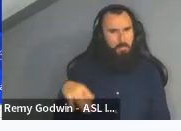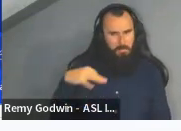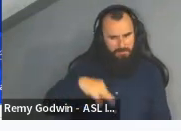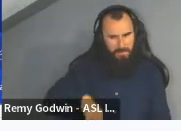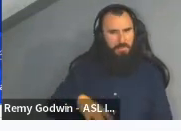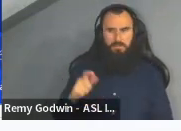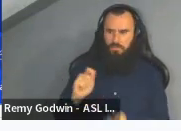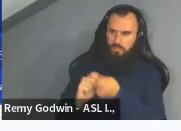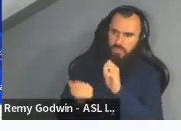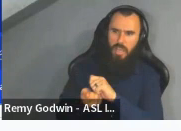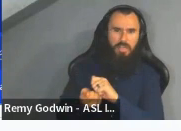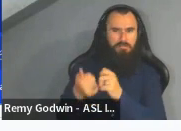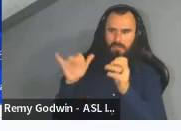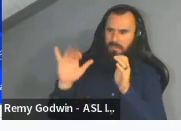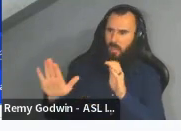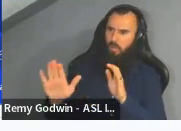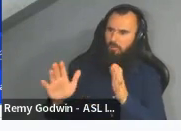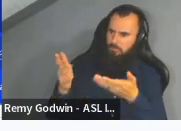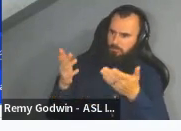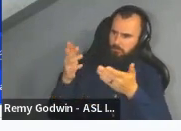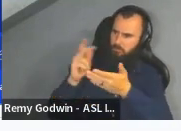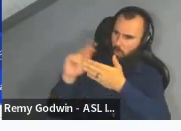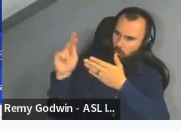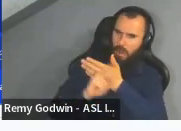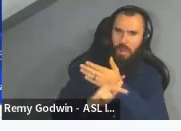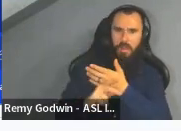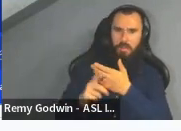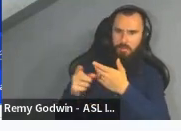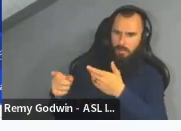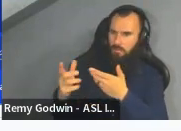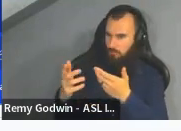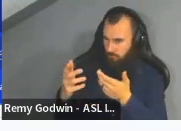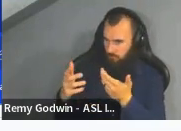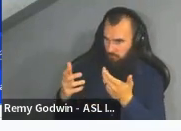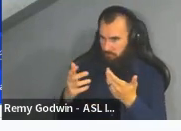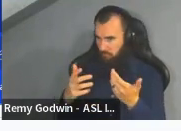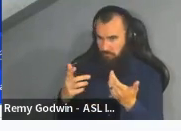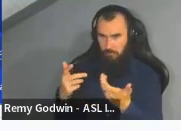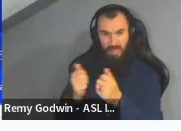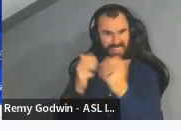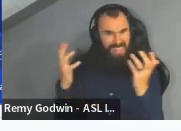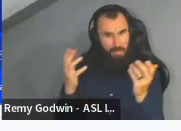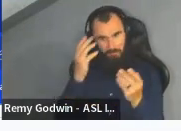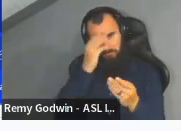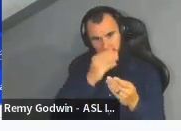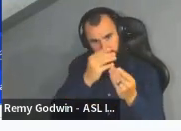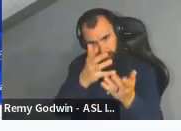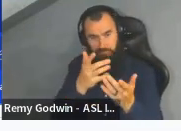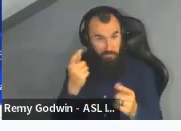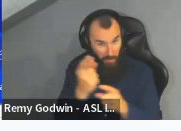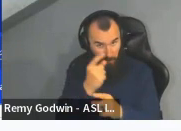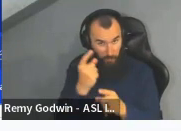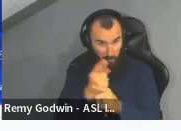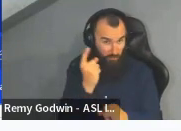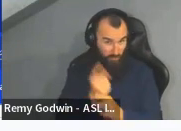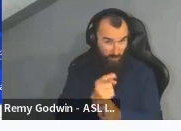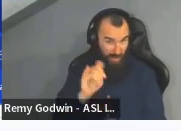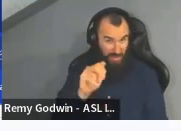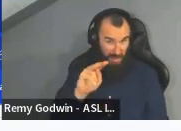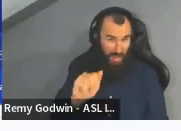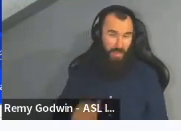without a prior written notice. Is that correct, Yana? Without giving you a prior written notice of a change. This is Yana, and that's correct.